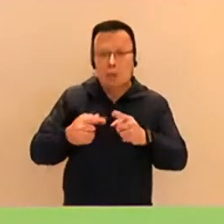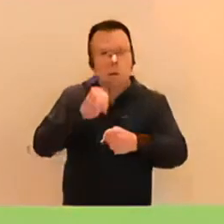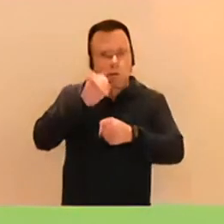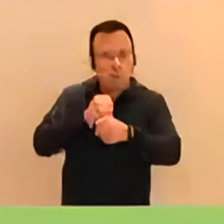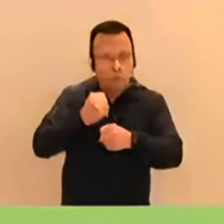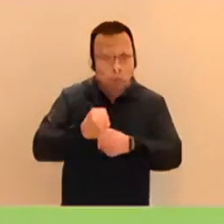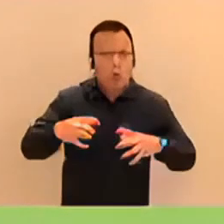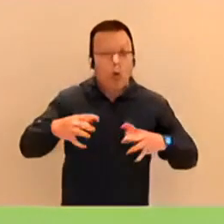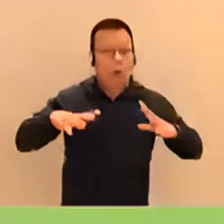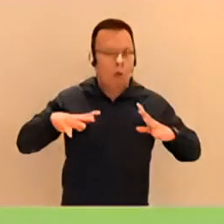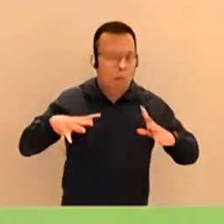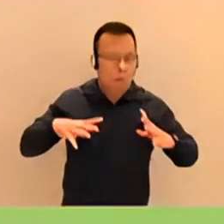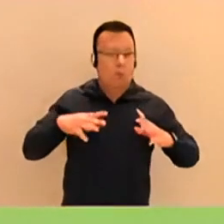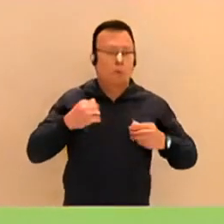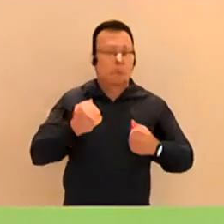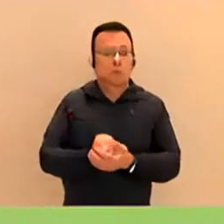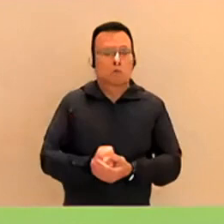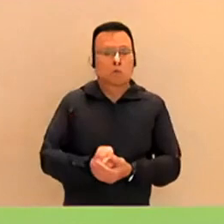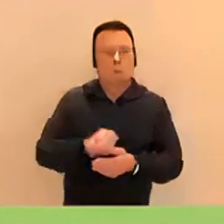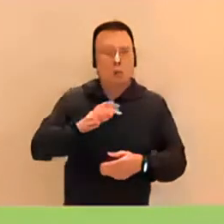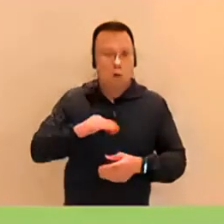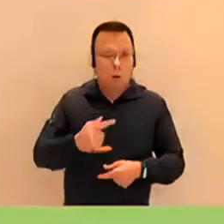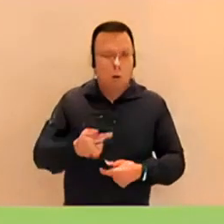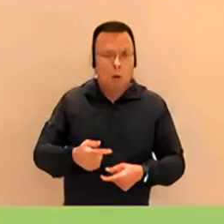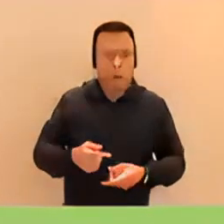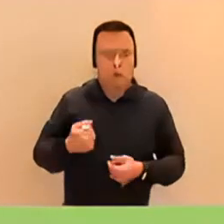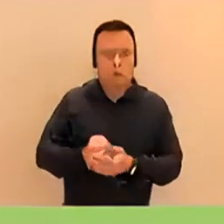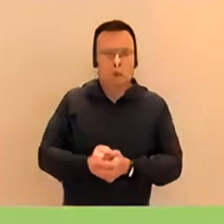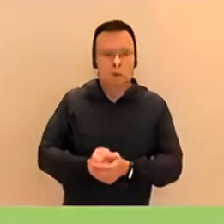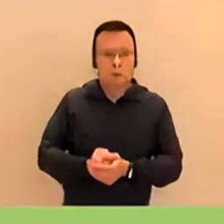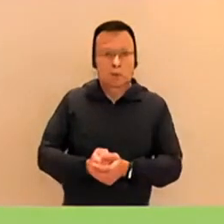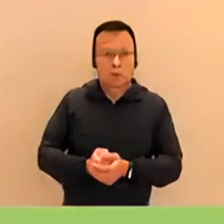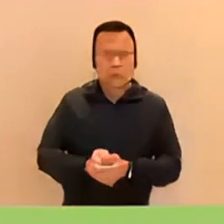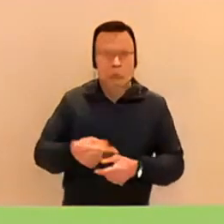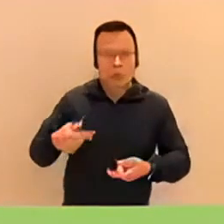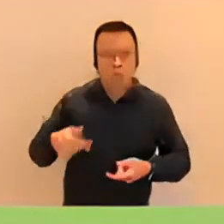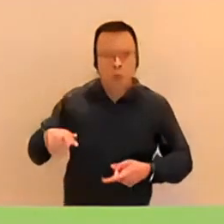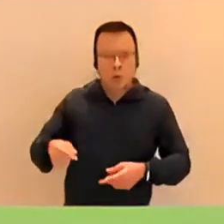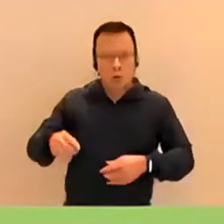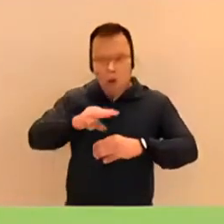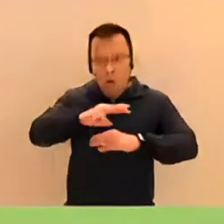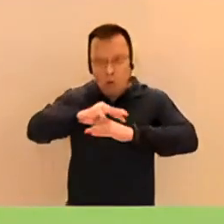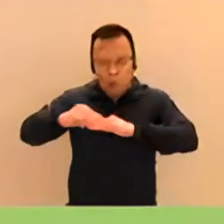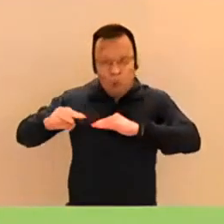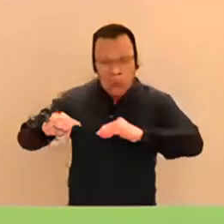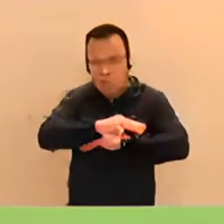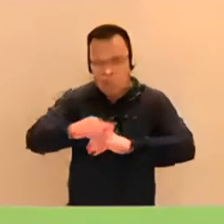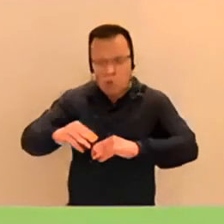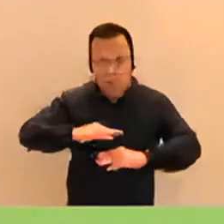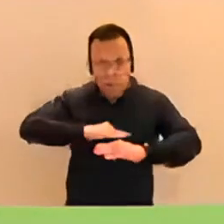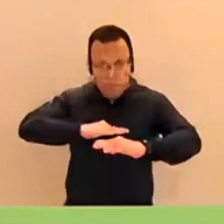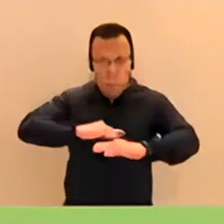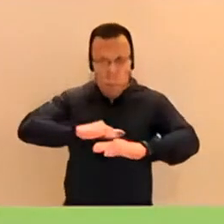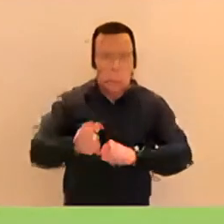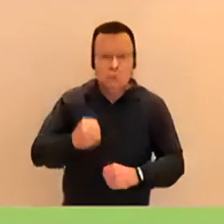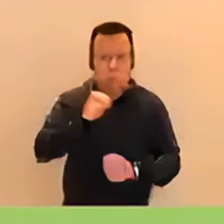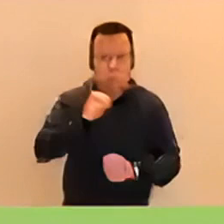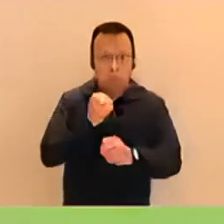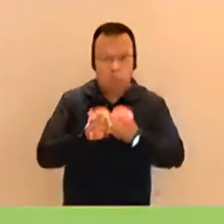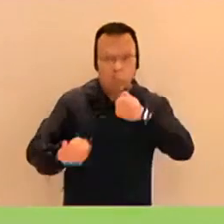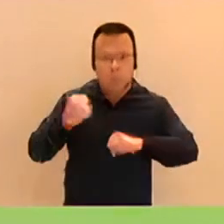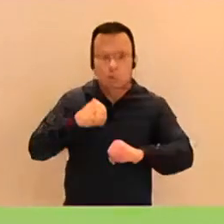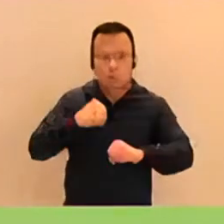also help create a diverse range of flora and fauna habitats to enhance